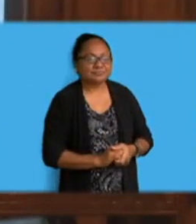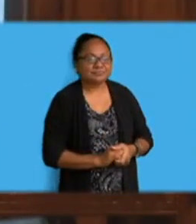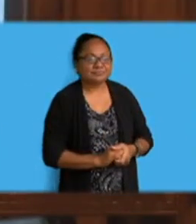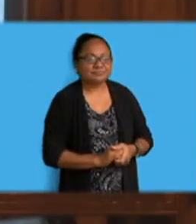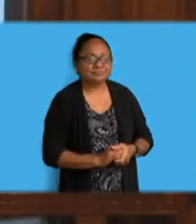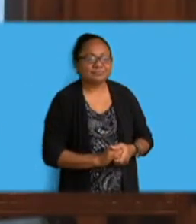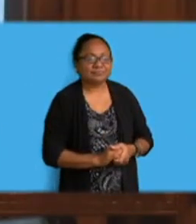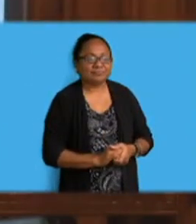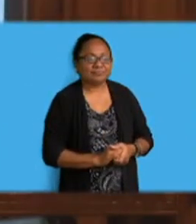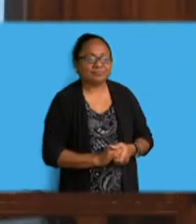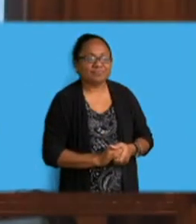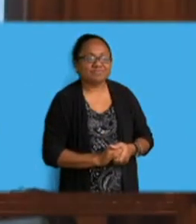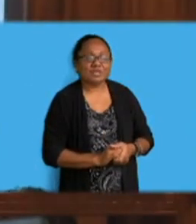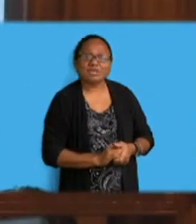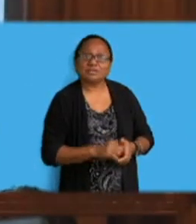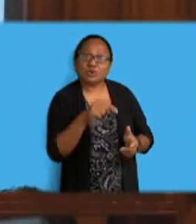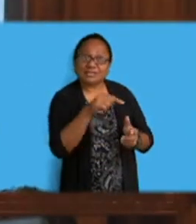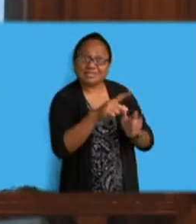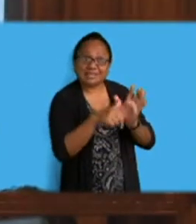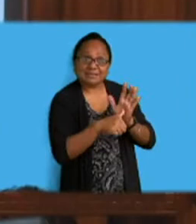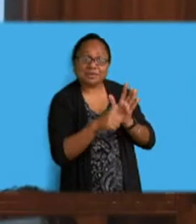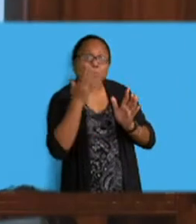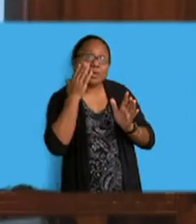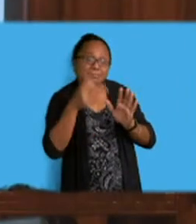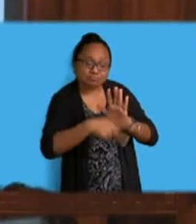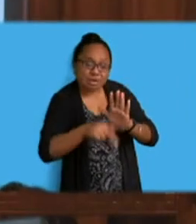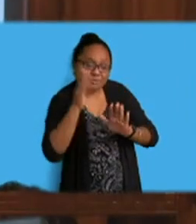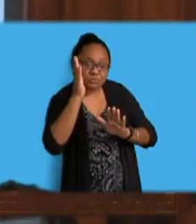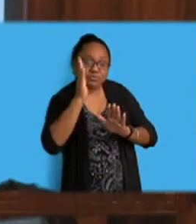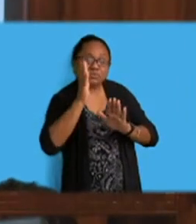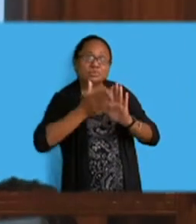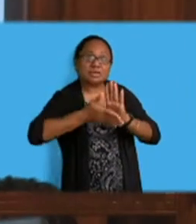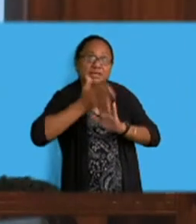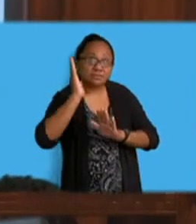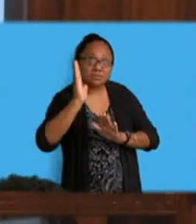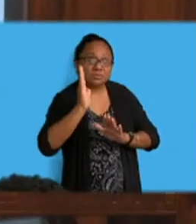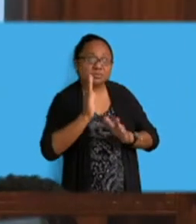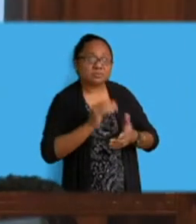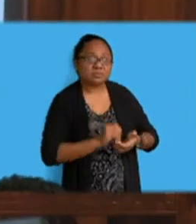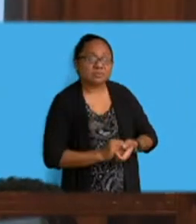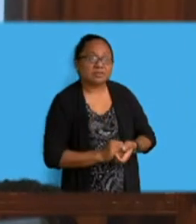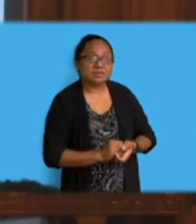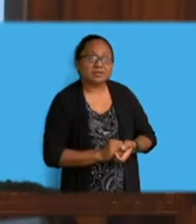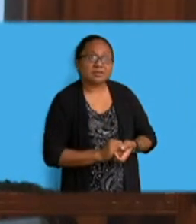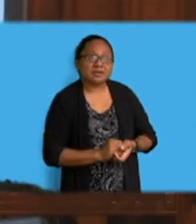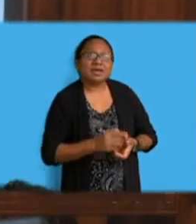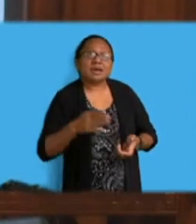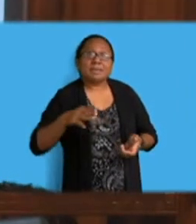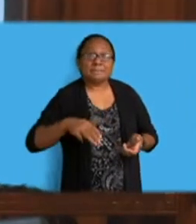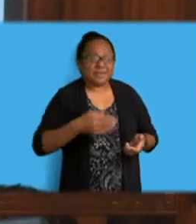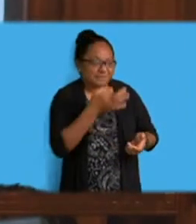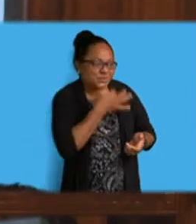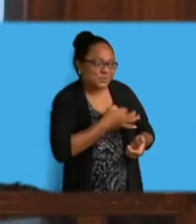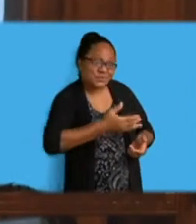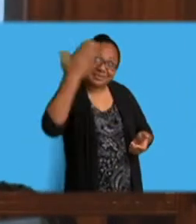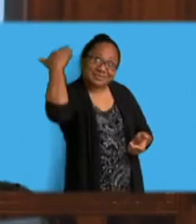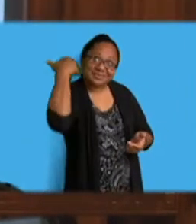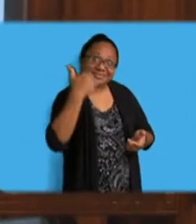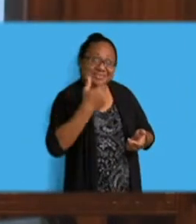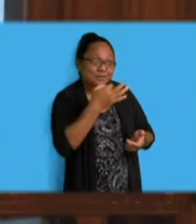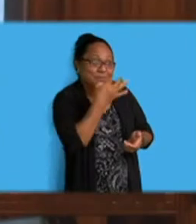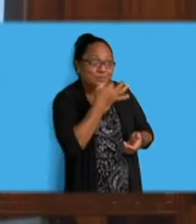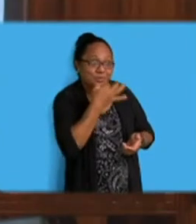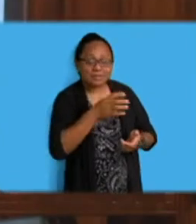in time, when primary schools and secondary schools were very scarce, members of the community had the vision